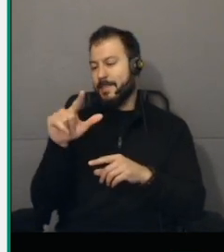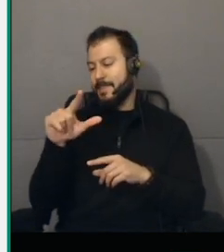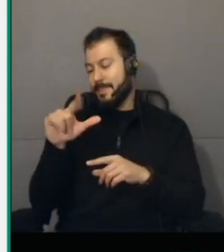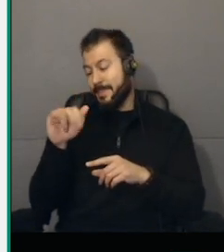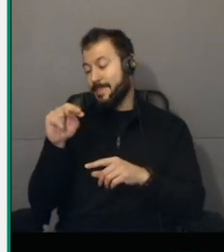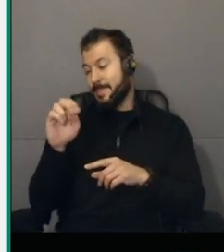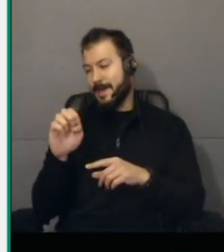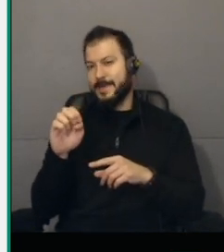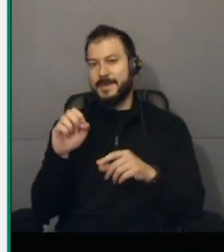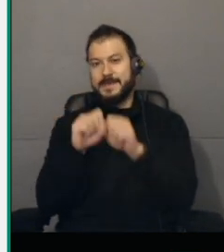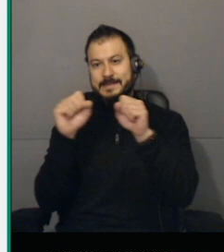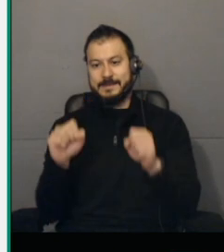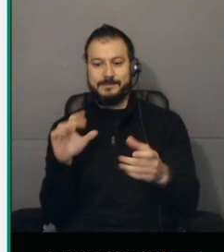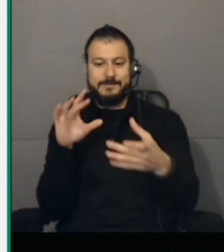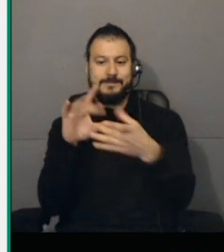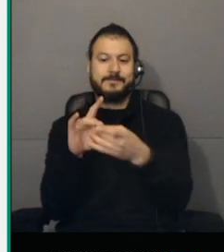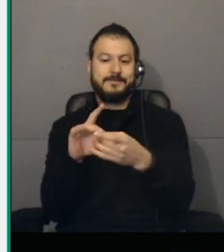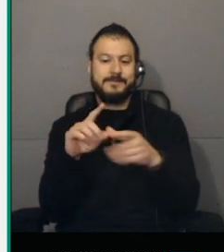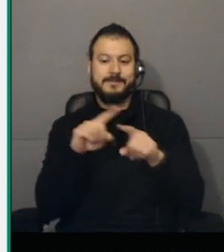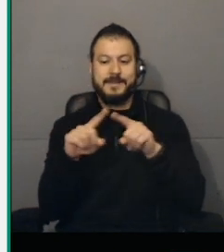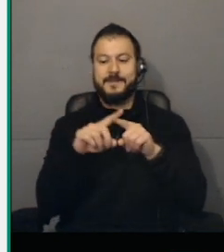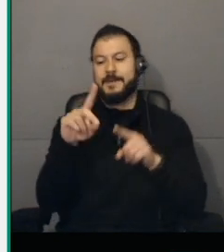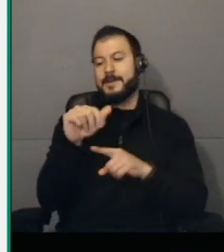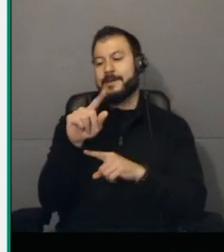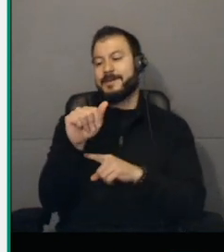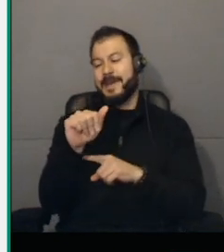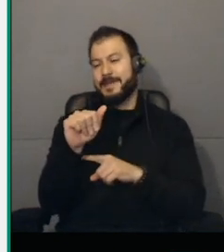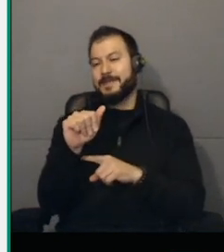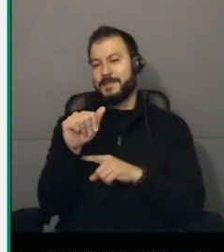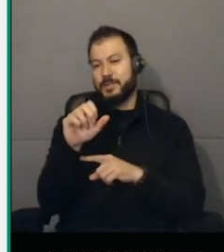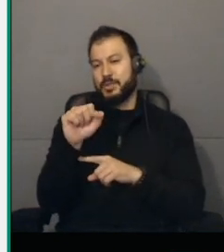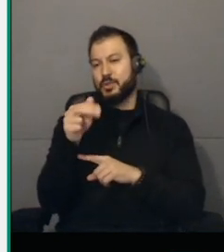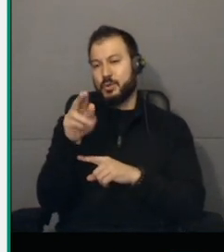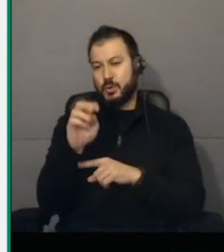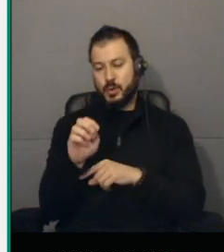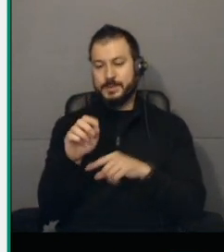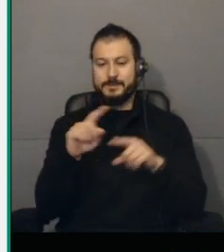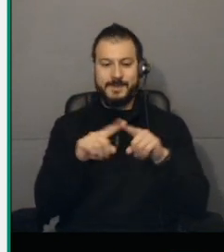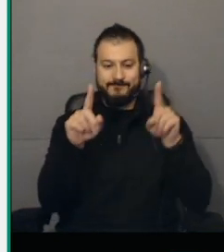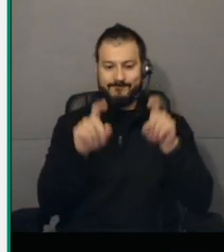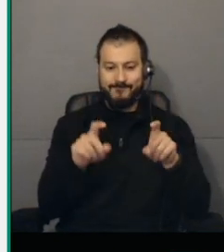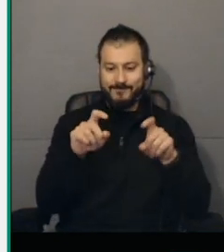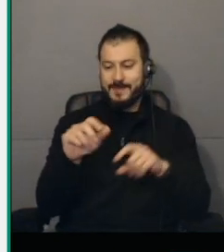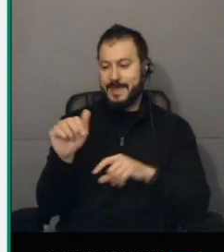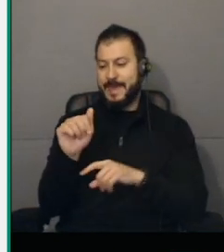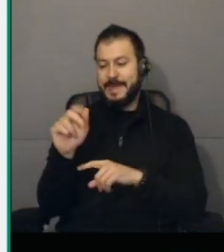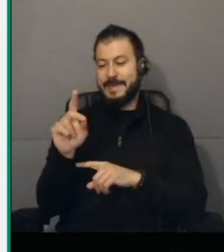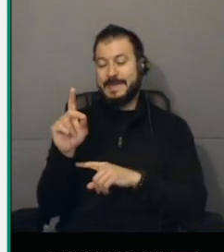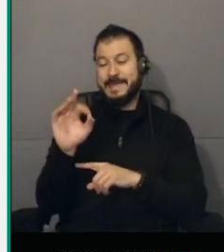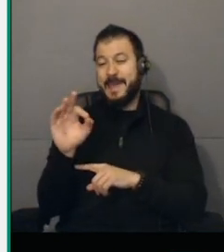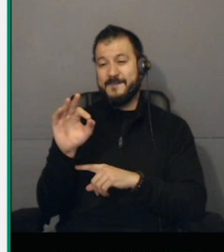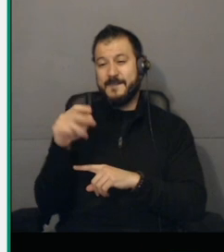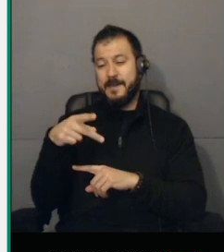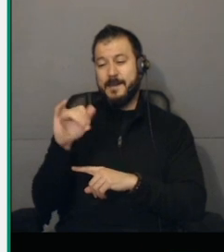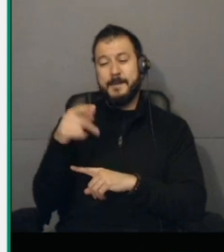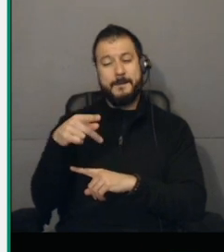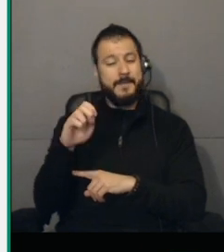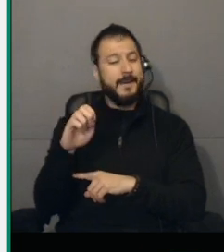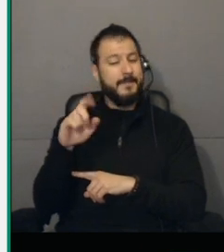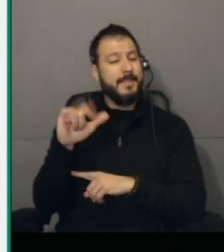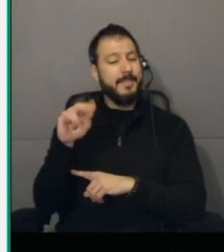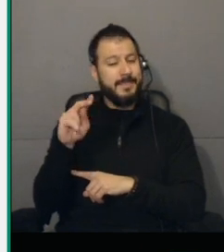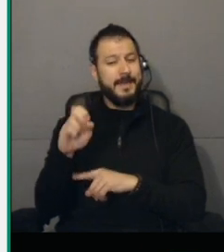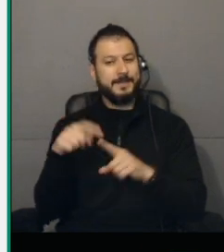the system works by connecting to a variety of data sources and running a suite of tester-configured ADF pipelines to generate test